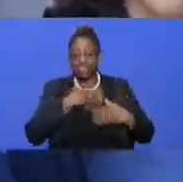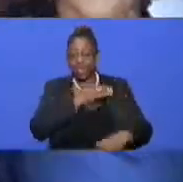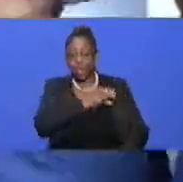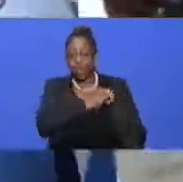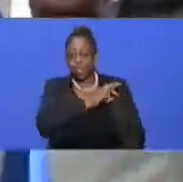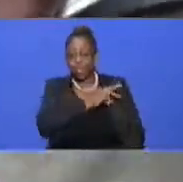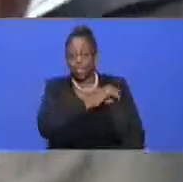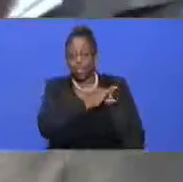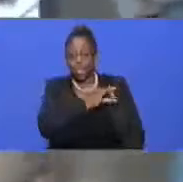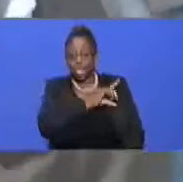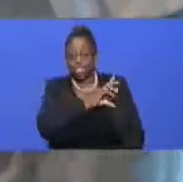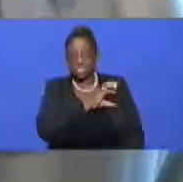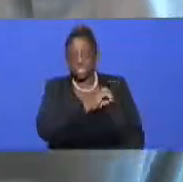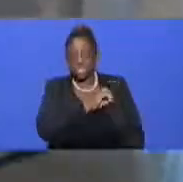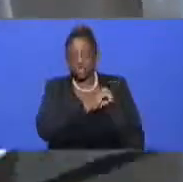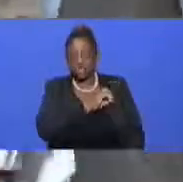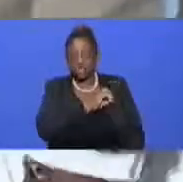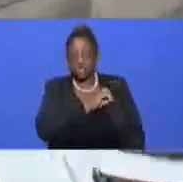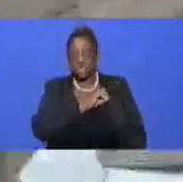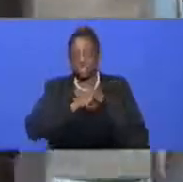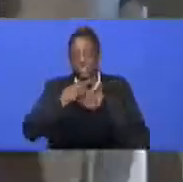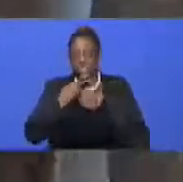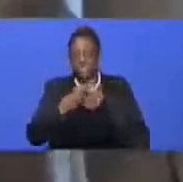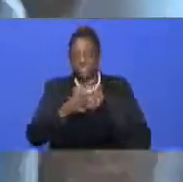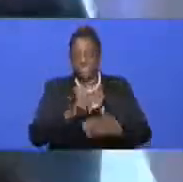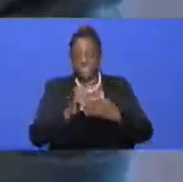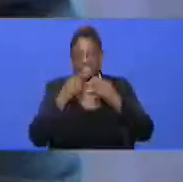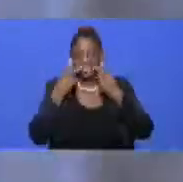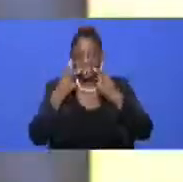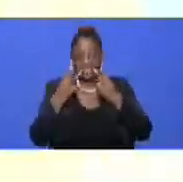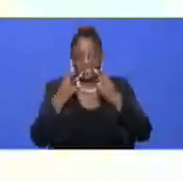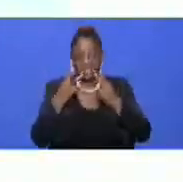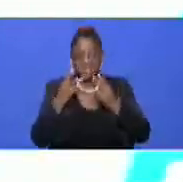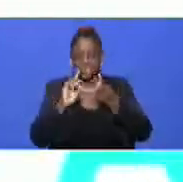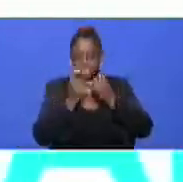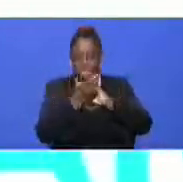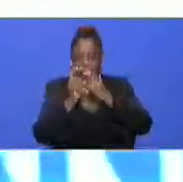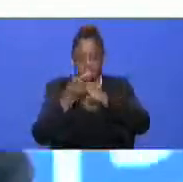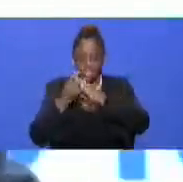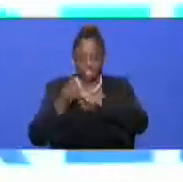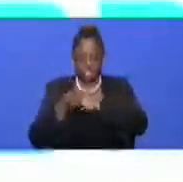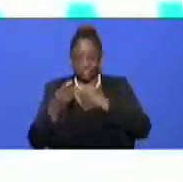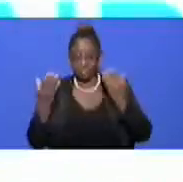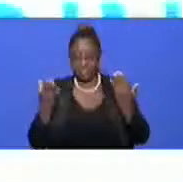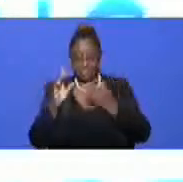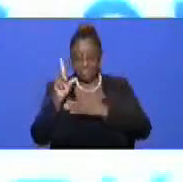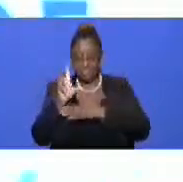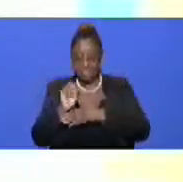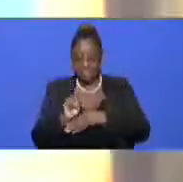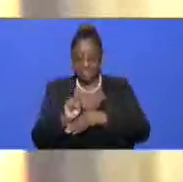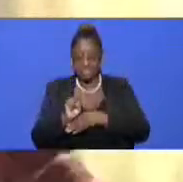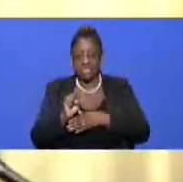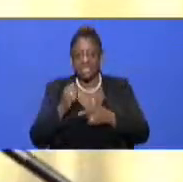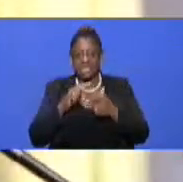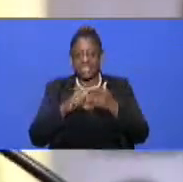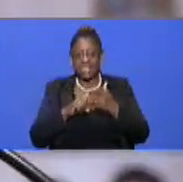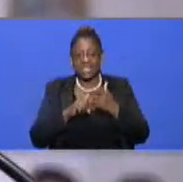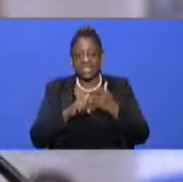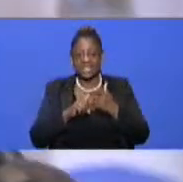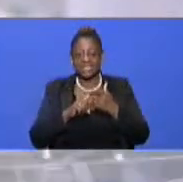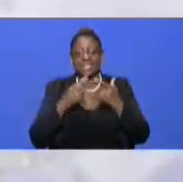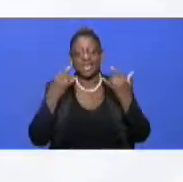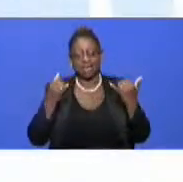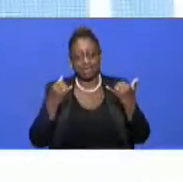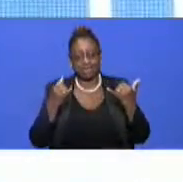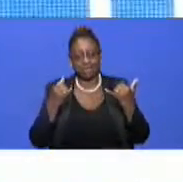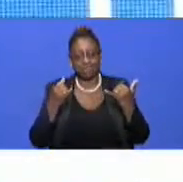says as a product of the BCB, he has seen the corporation go through a number of changes. And, well, this one, he says, is well